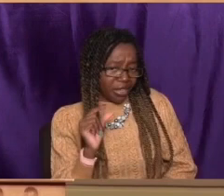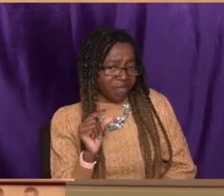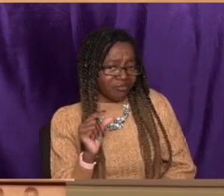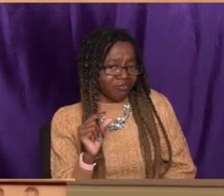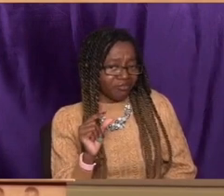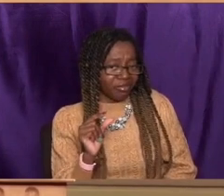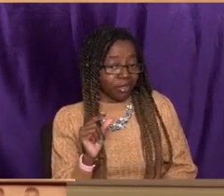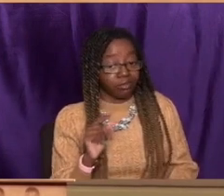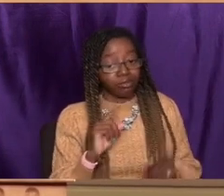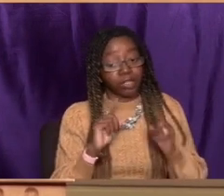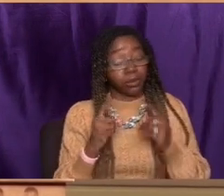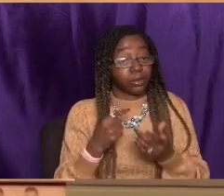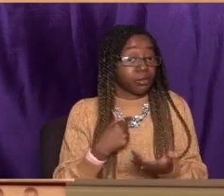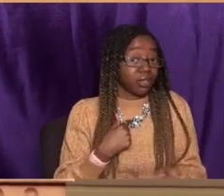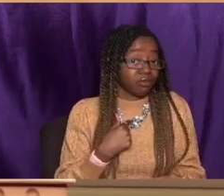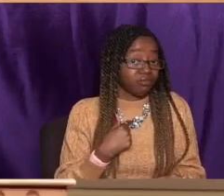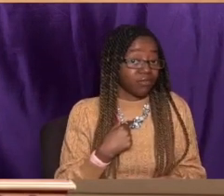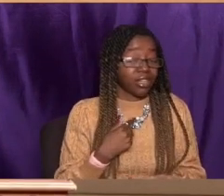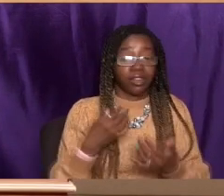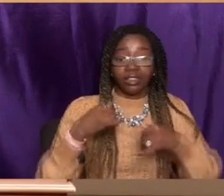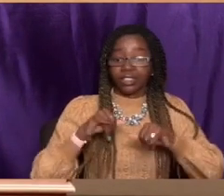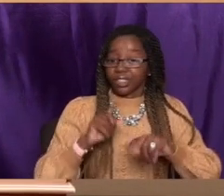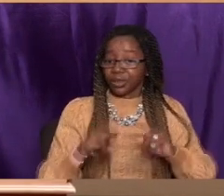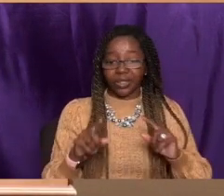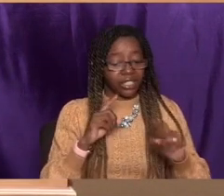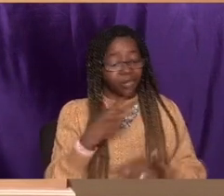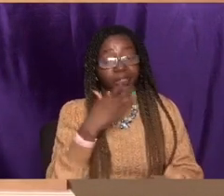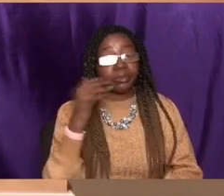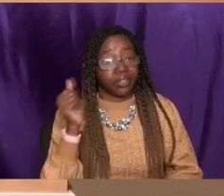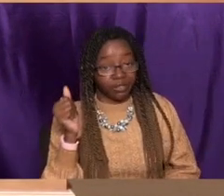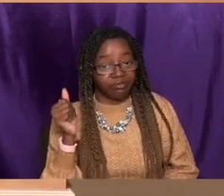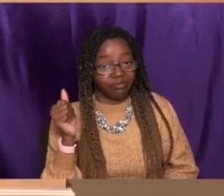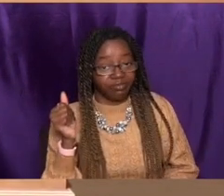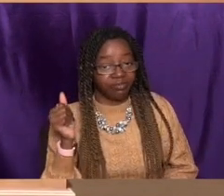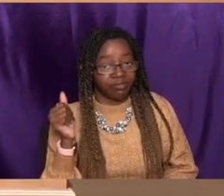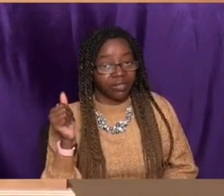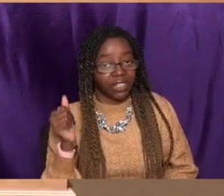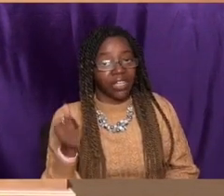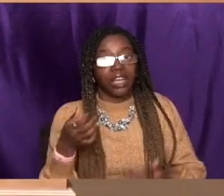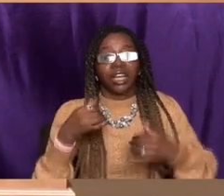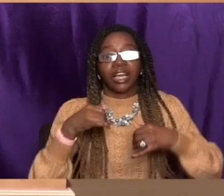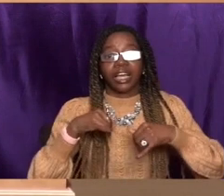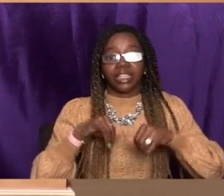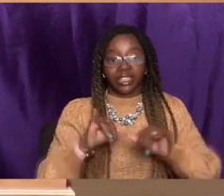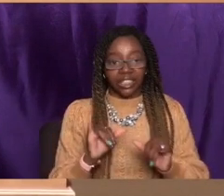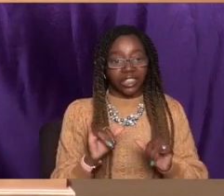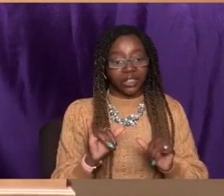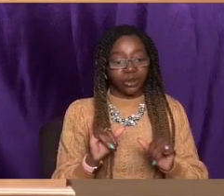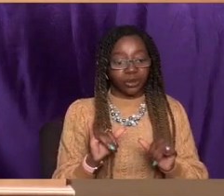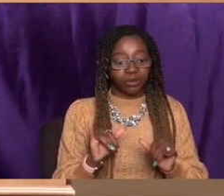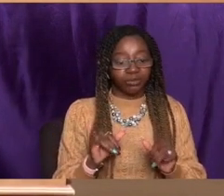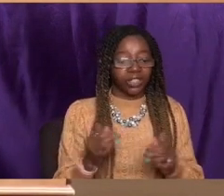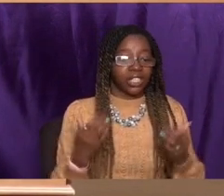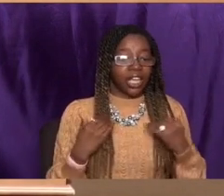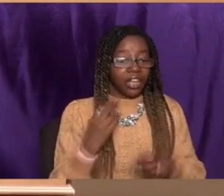God, you've spoken to me, and I still can't speak better. I still stammer, and I still stutter.